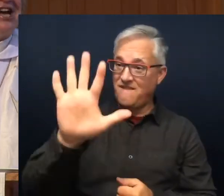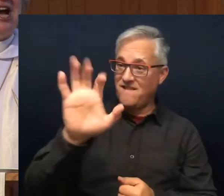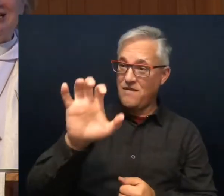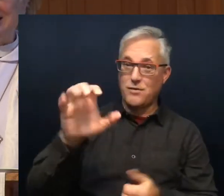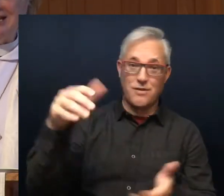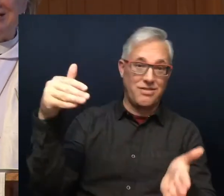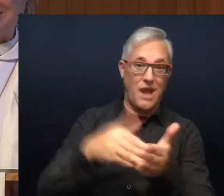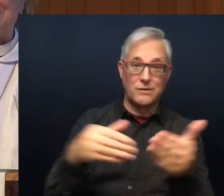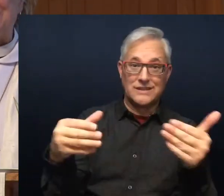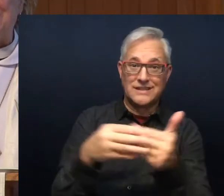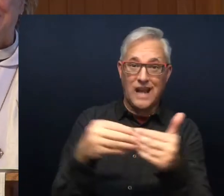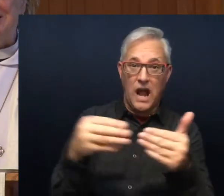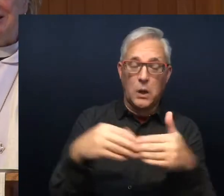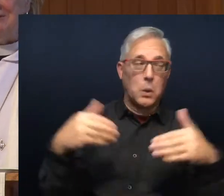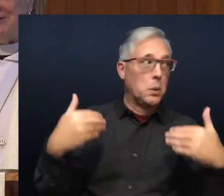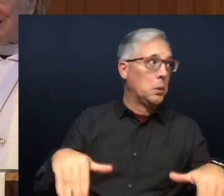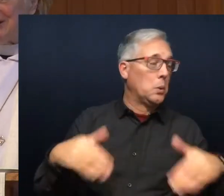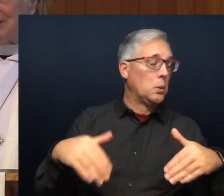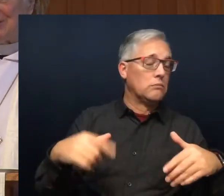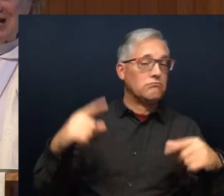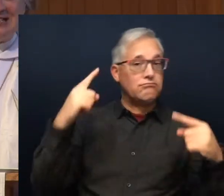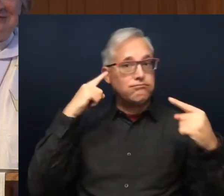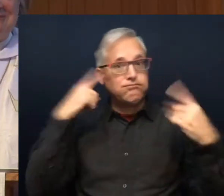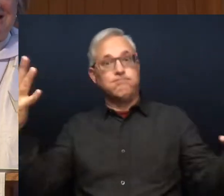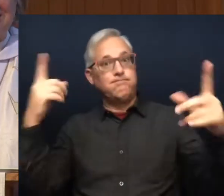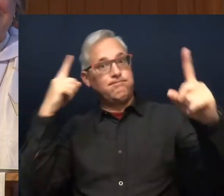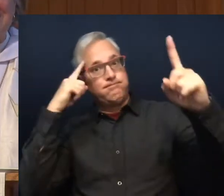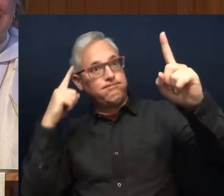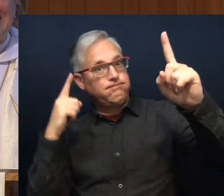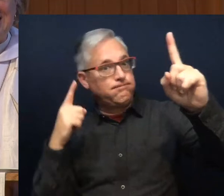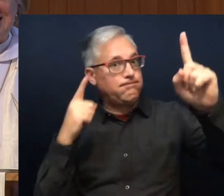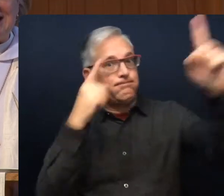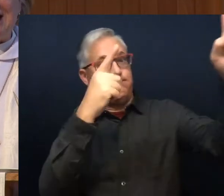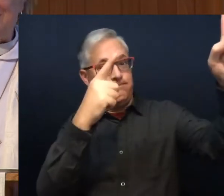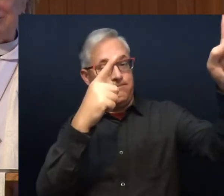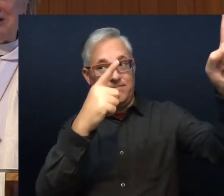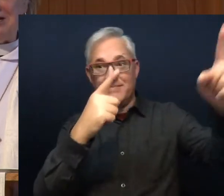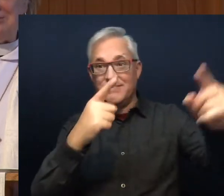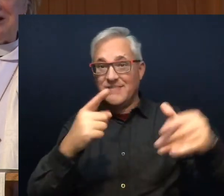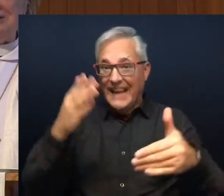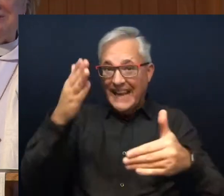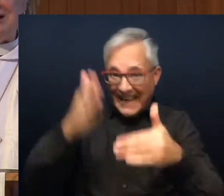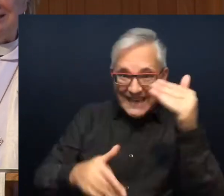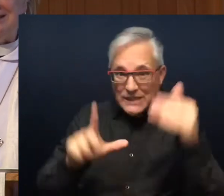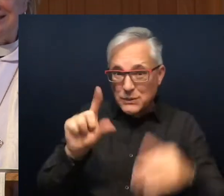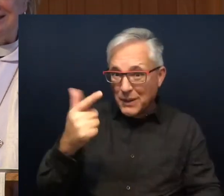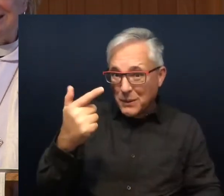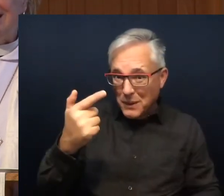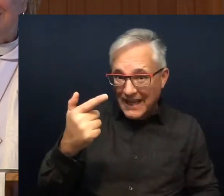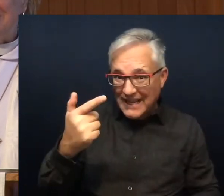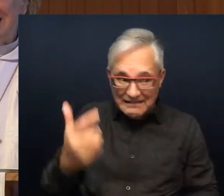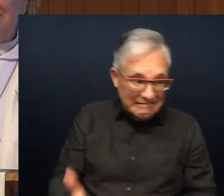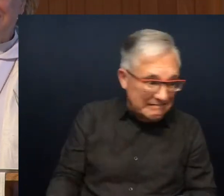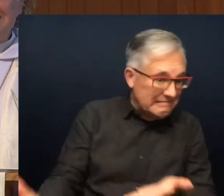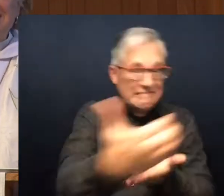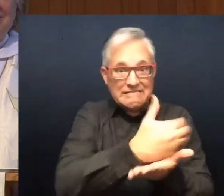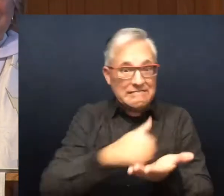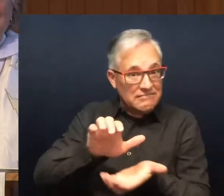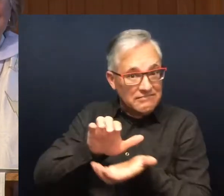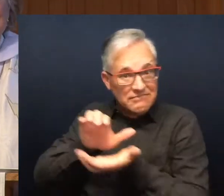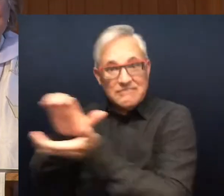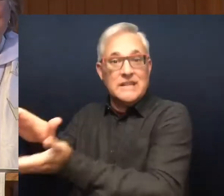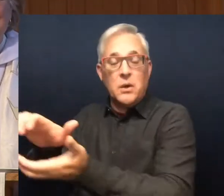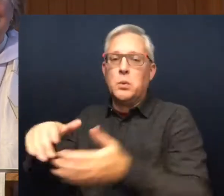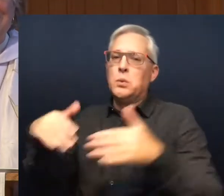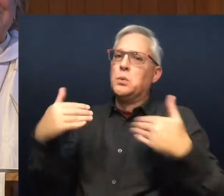$500,000 is an audacious goal for us to try to meet by the end of 2021. But I believe